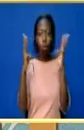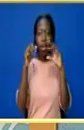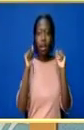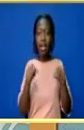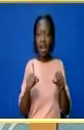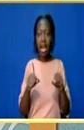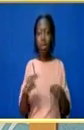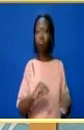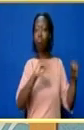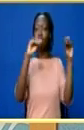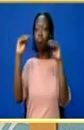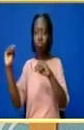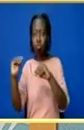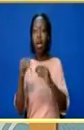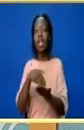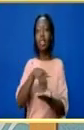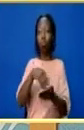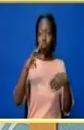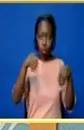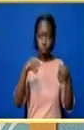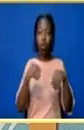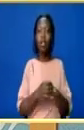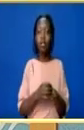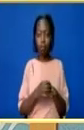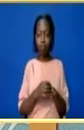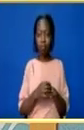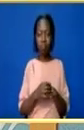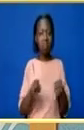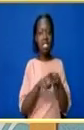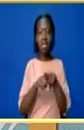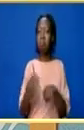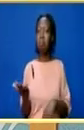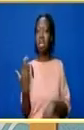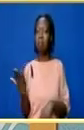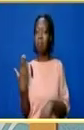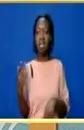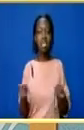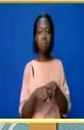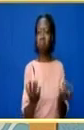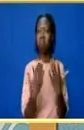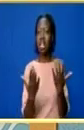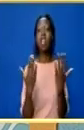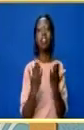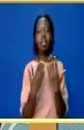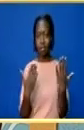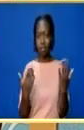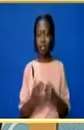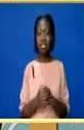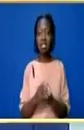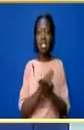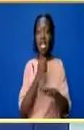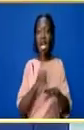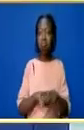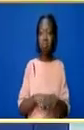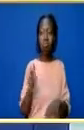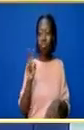loose soil. The loose soil? Yes. The papers? Yes. The light materials? Yes. Sometimes you see leaves